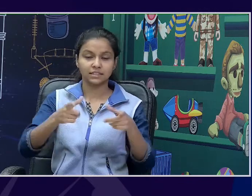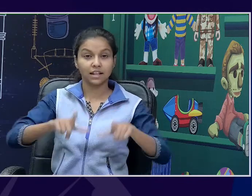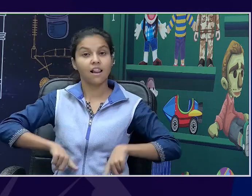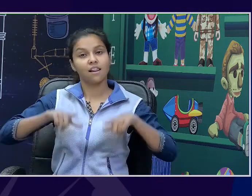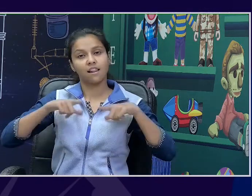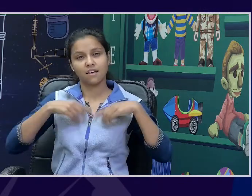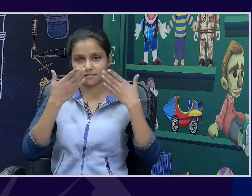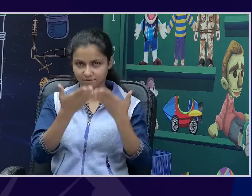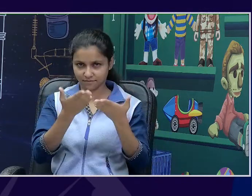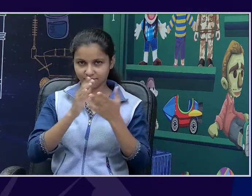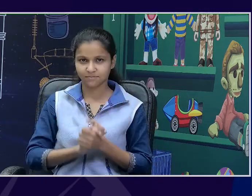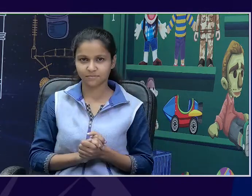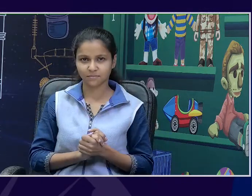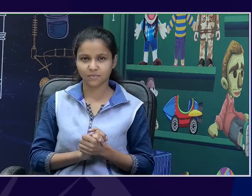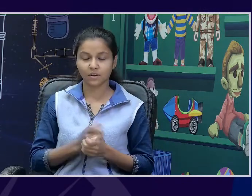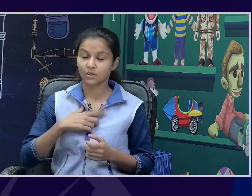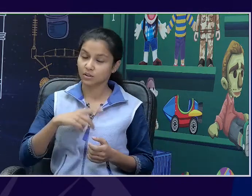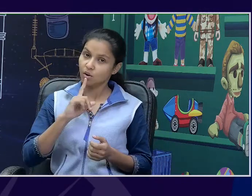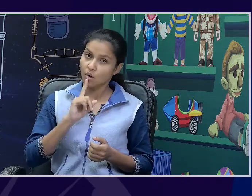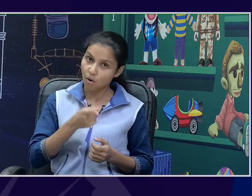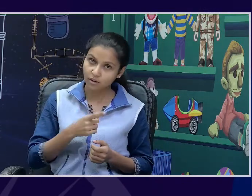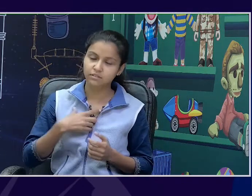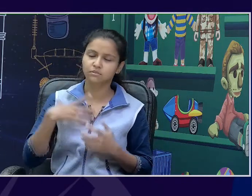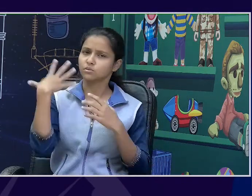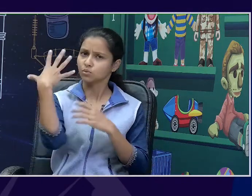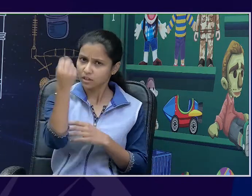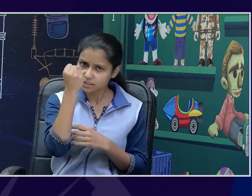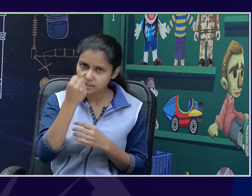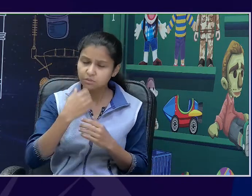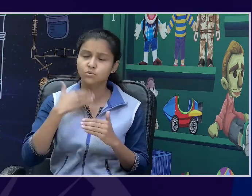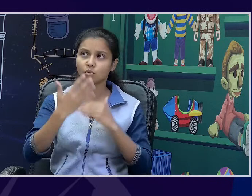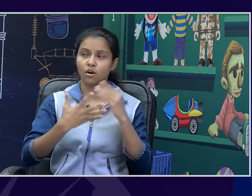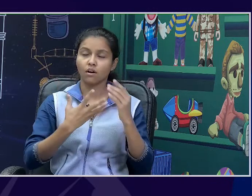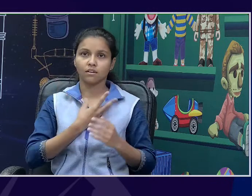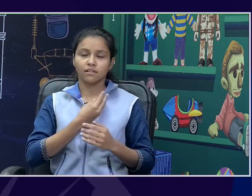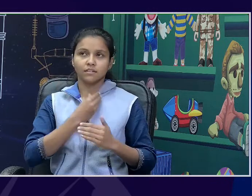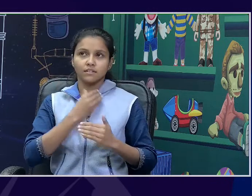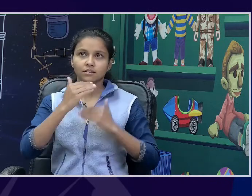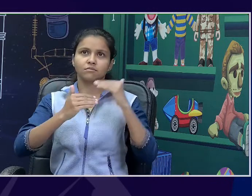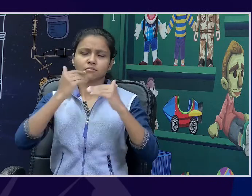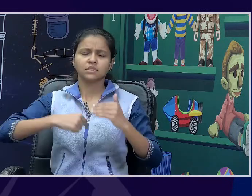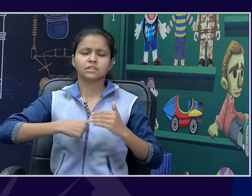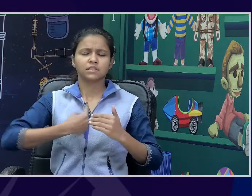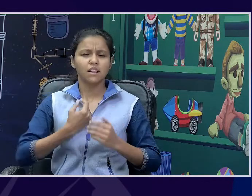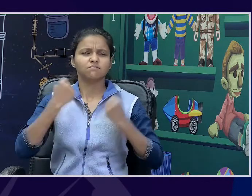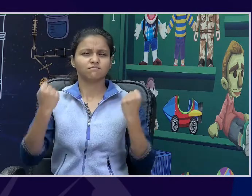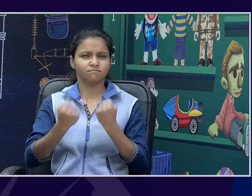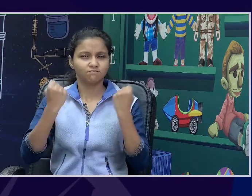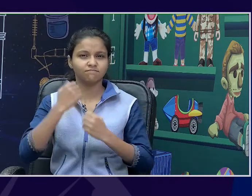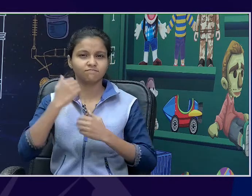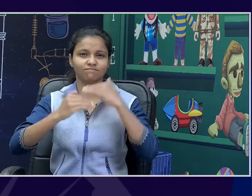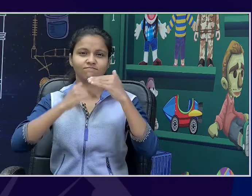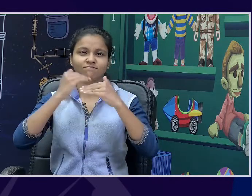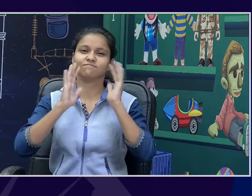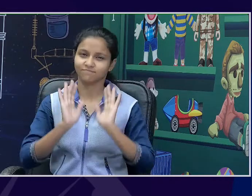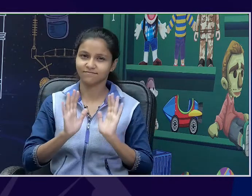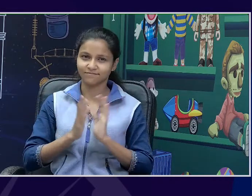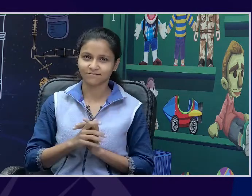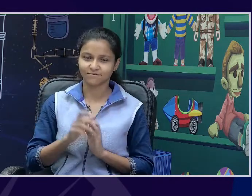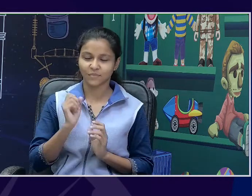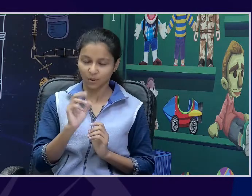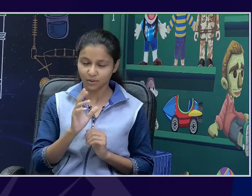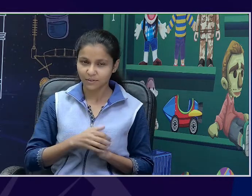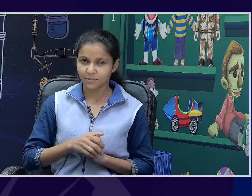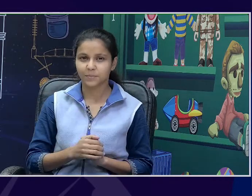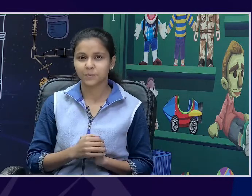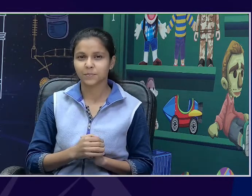lives. So in order to achieve or overcome your fear, you have to self-motivate yourself. Exactly. All the students. Exactly.